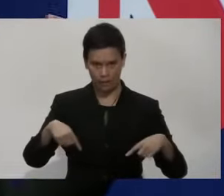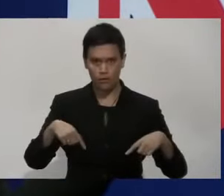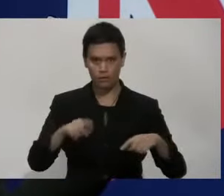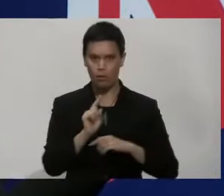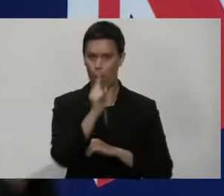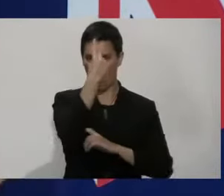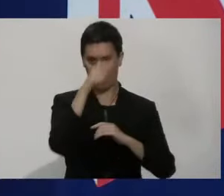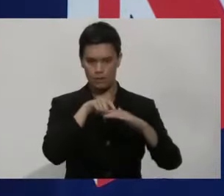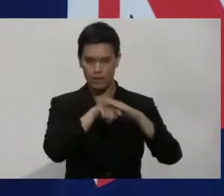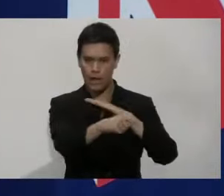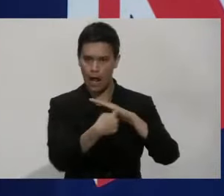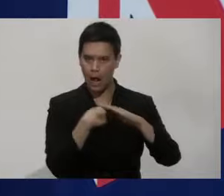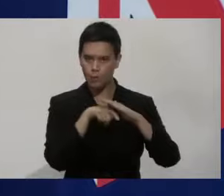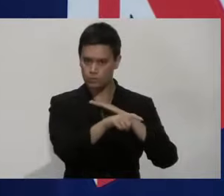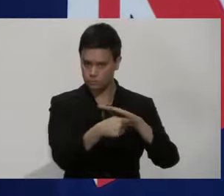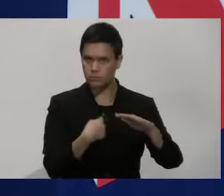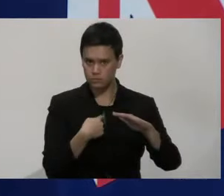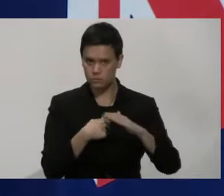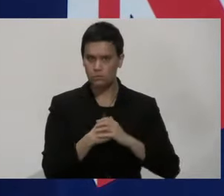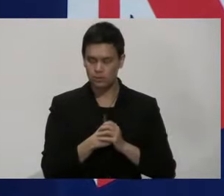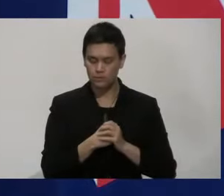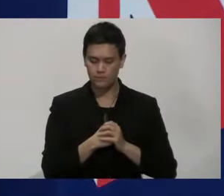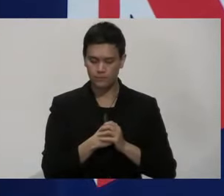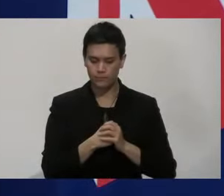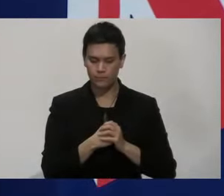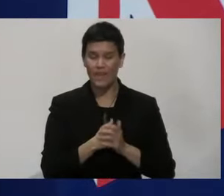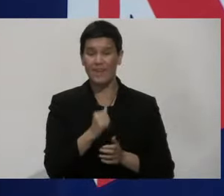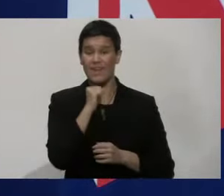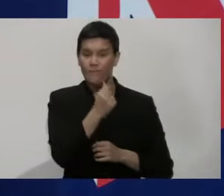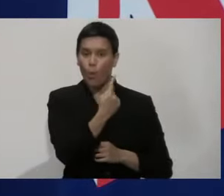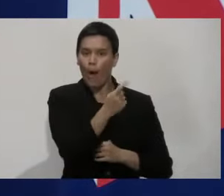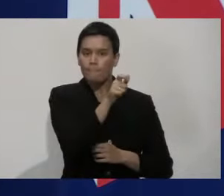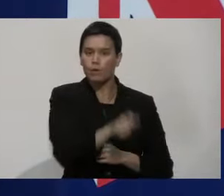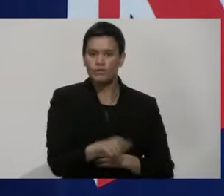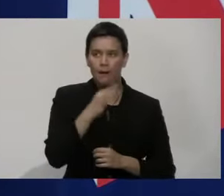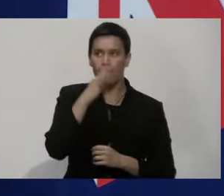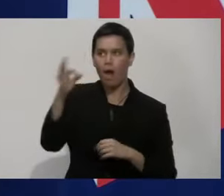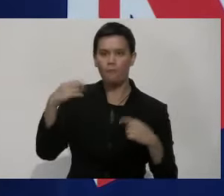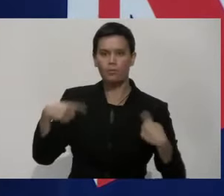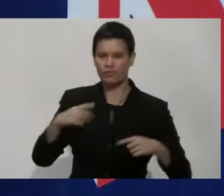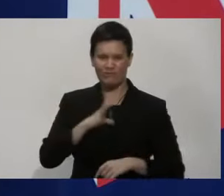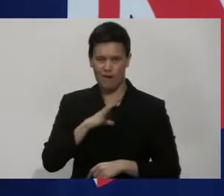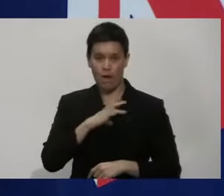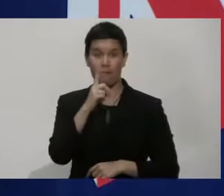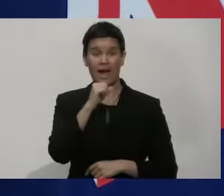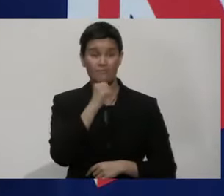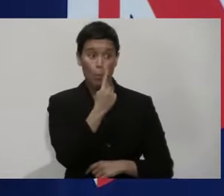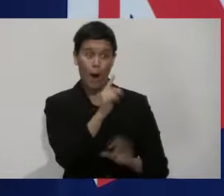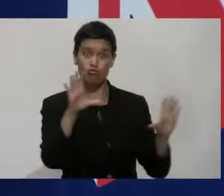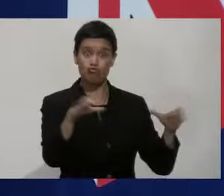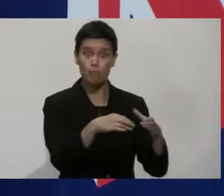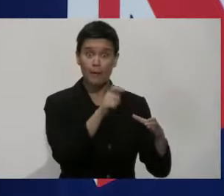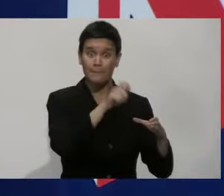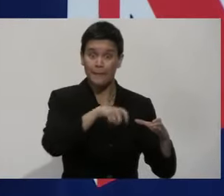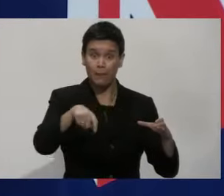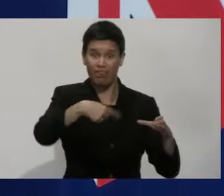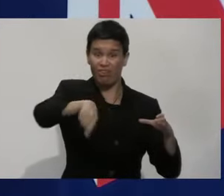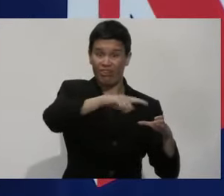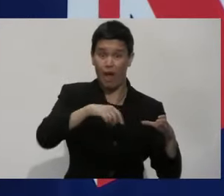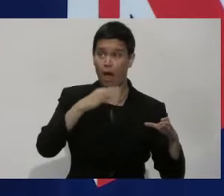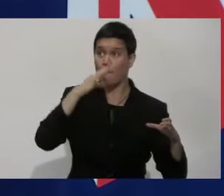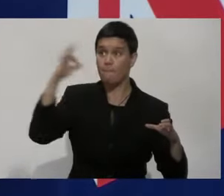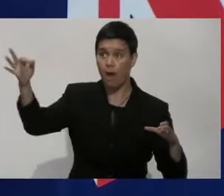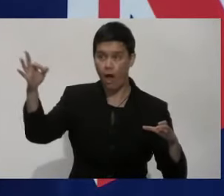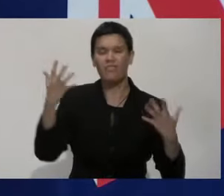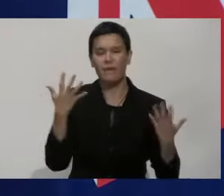have a class exemption. Then it's enough for them to carry a letter from their employer. Ministry of Health making those decisions rather than the Ministry of Business, Innovation and